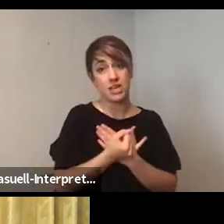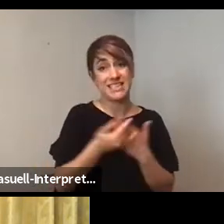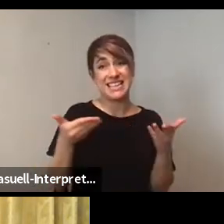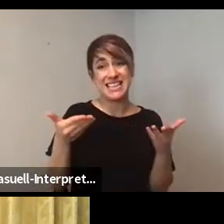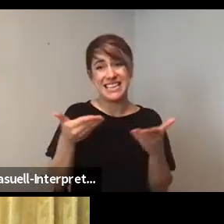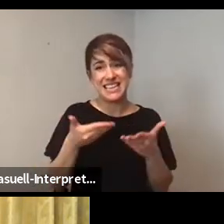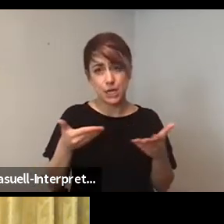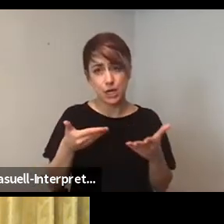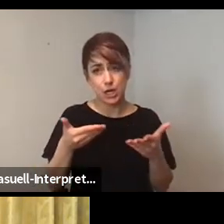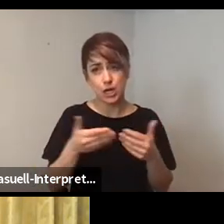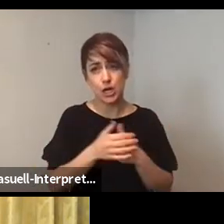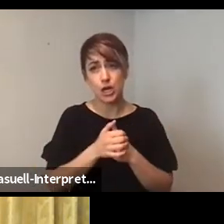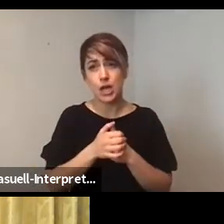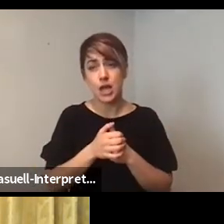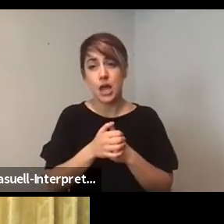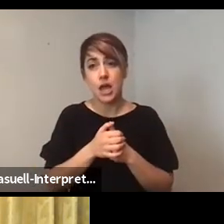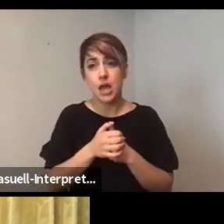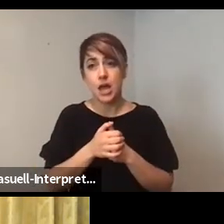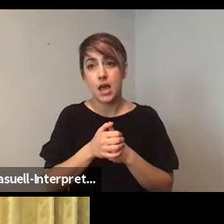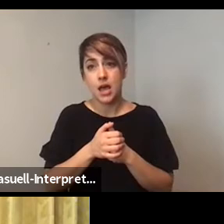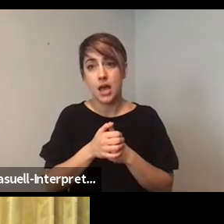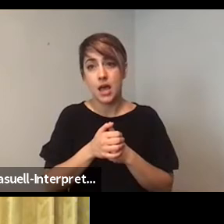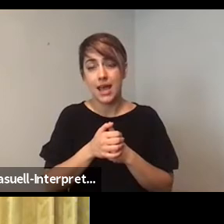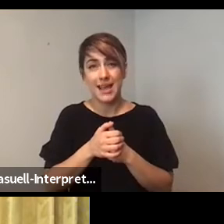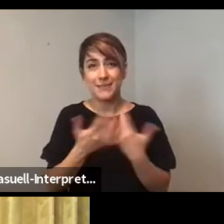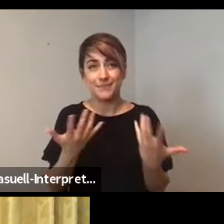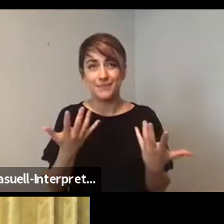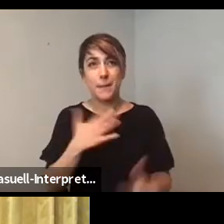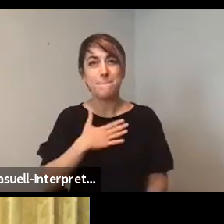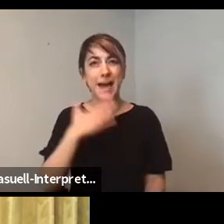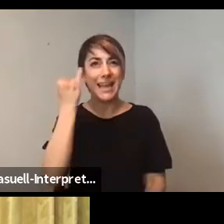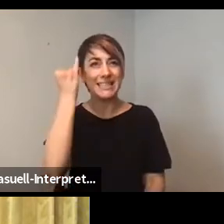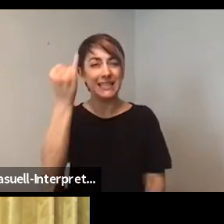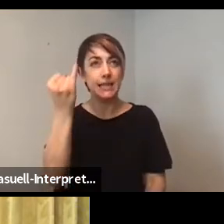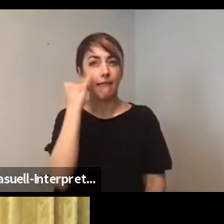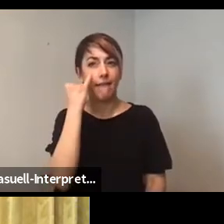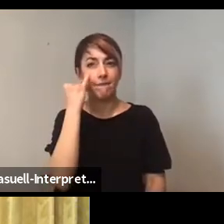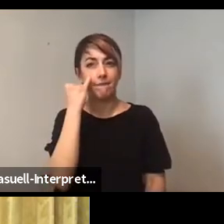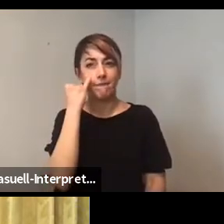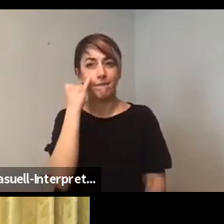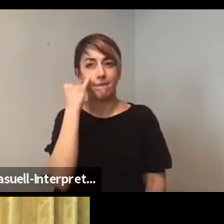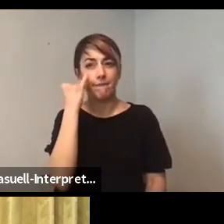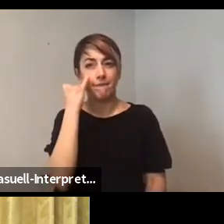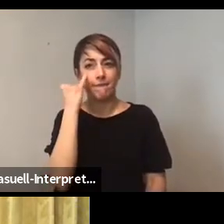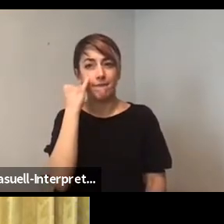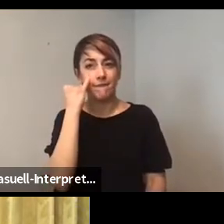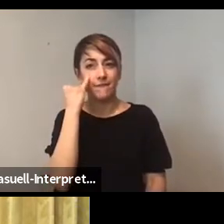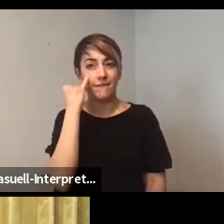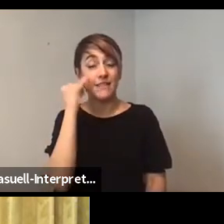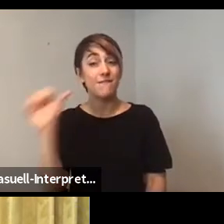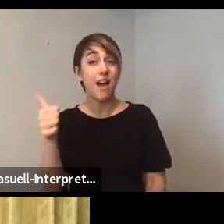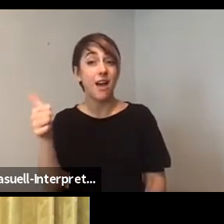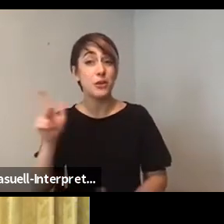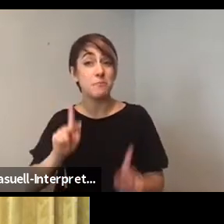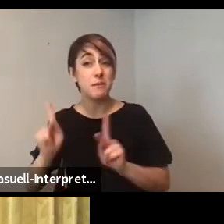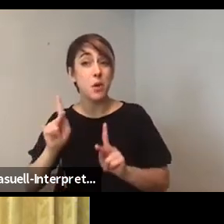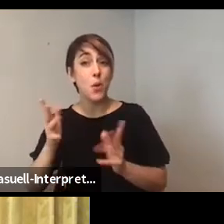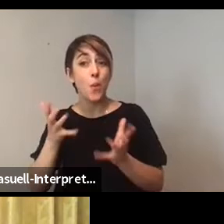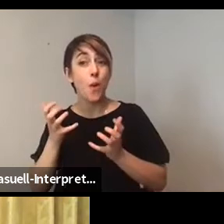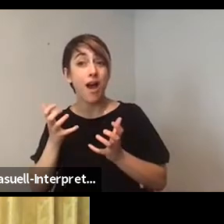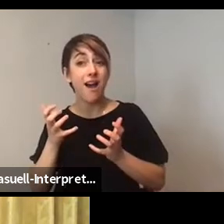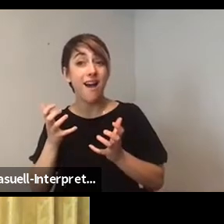just tell you, because I mean, if this idea is going to be, if other people want to get